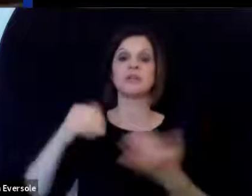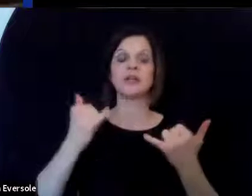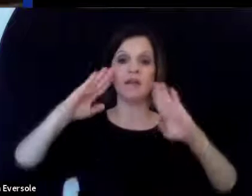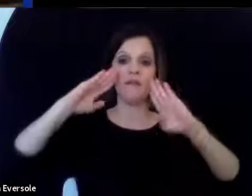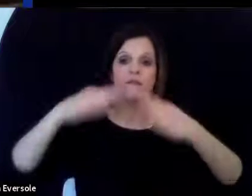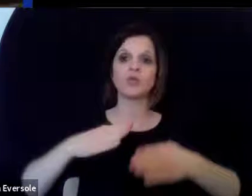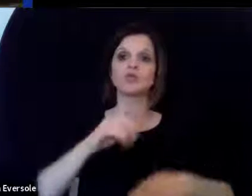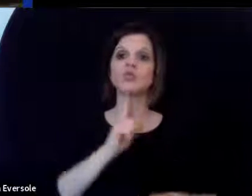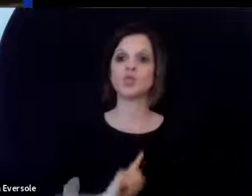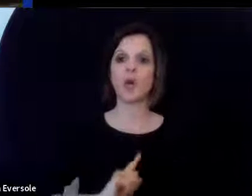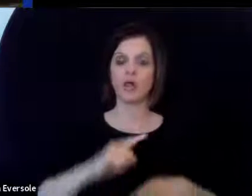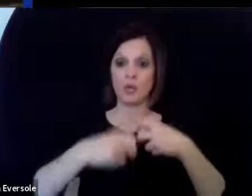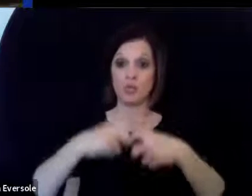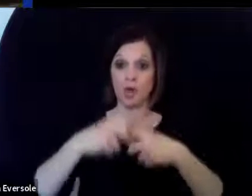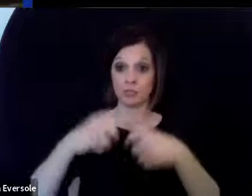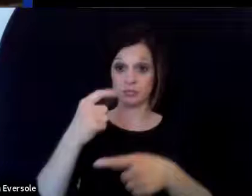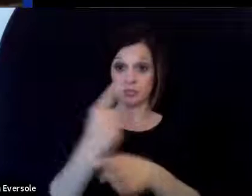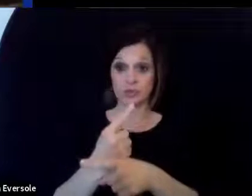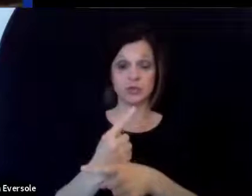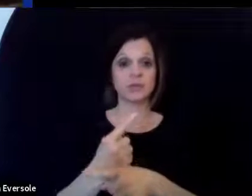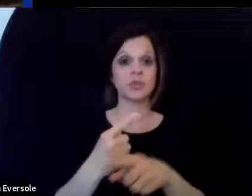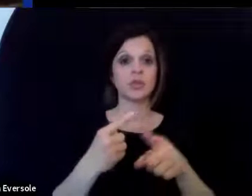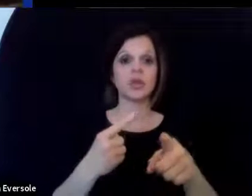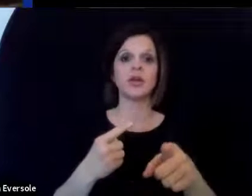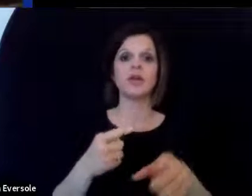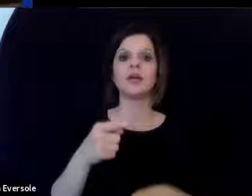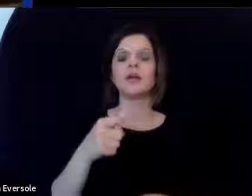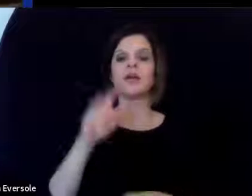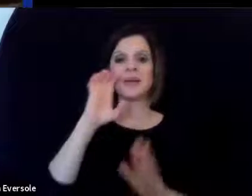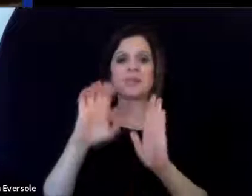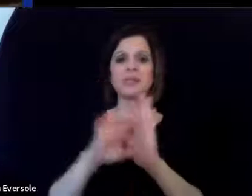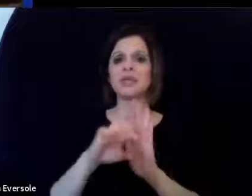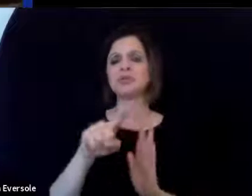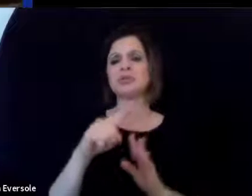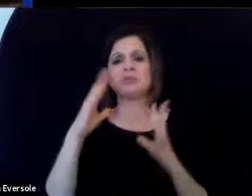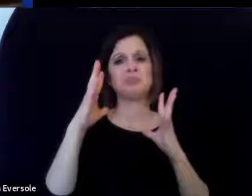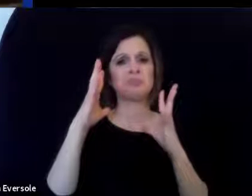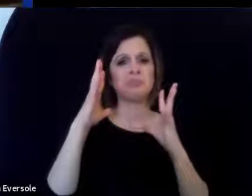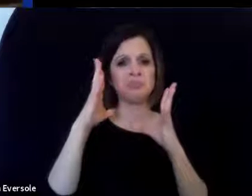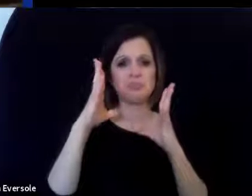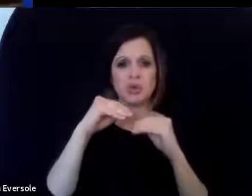start. There's a picture of a little beauty on your screen.